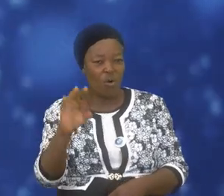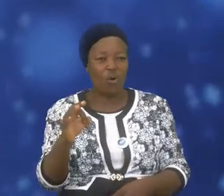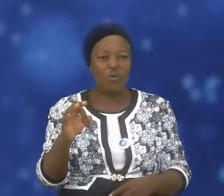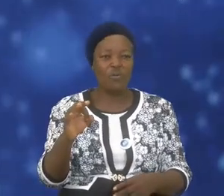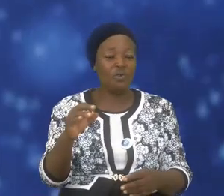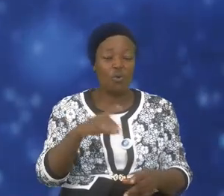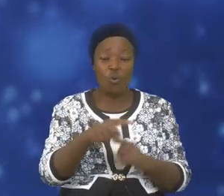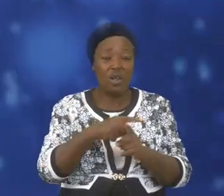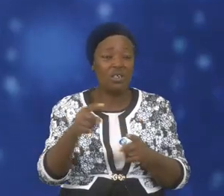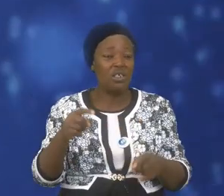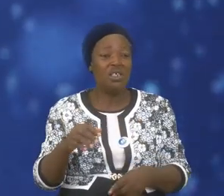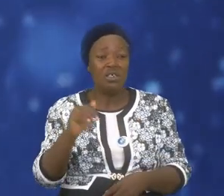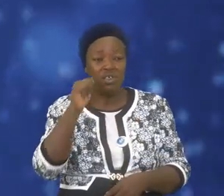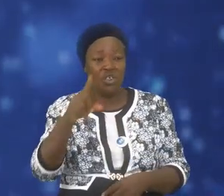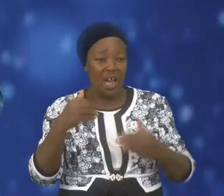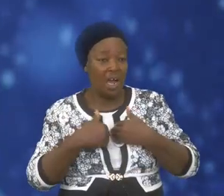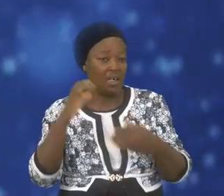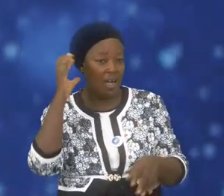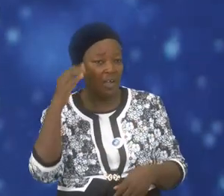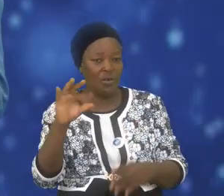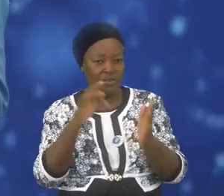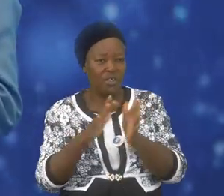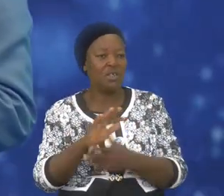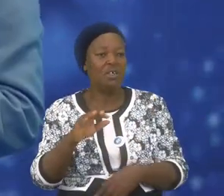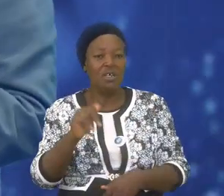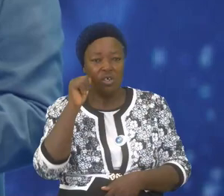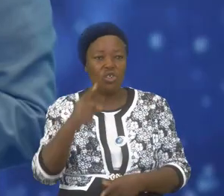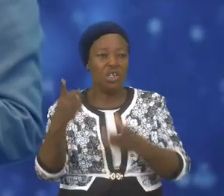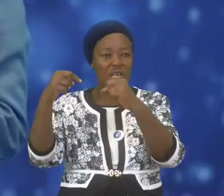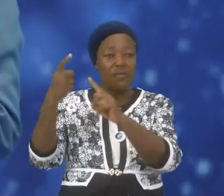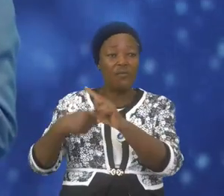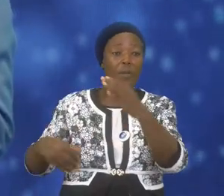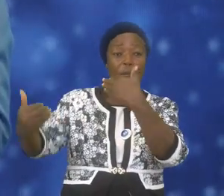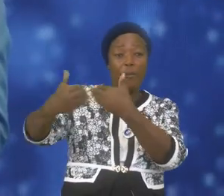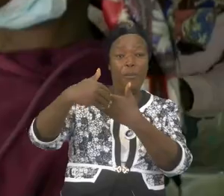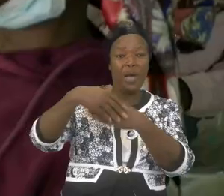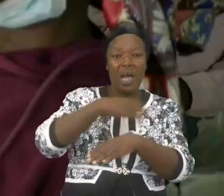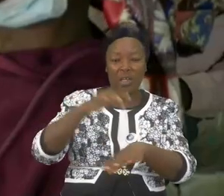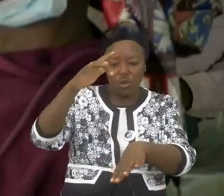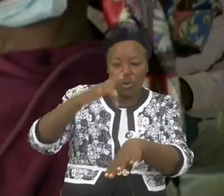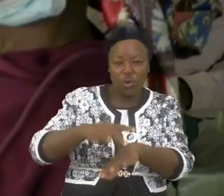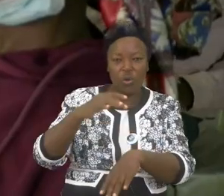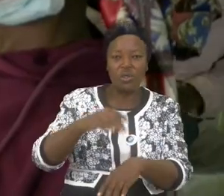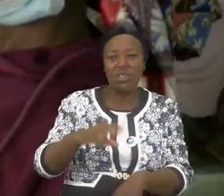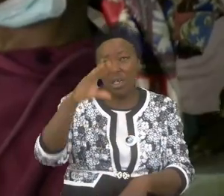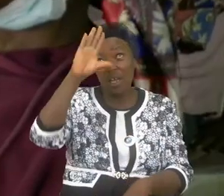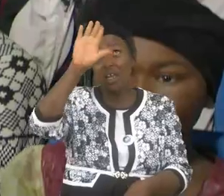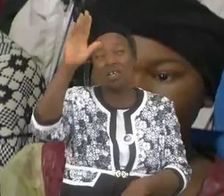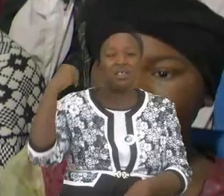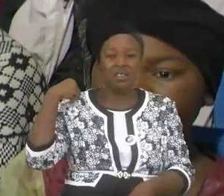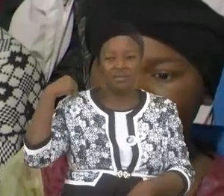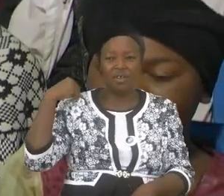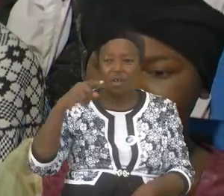behind and touched his garment. You will touch him tonight. He will touch you